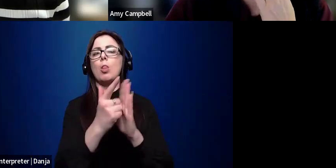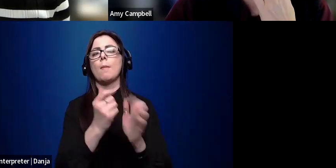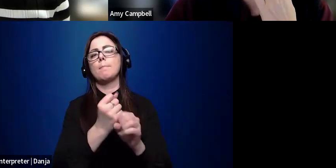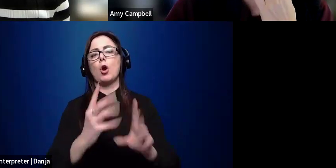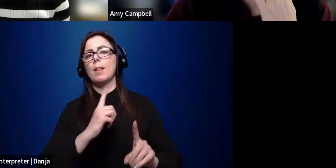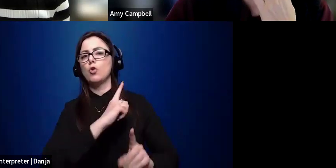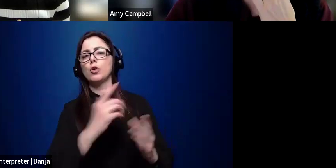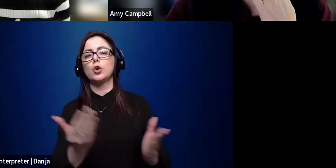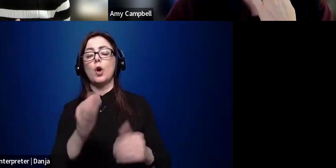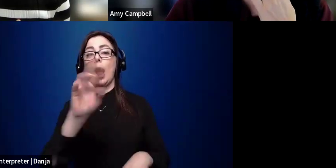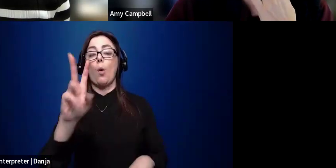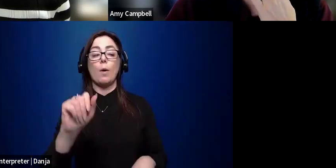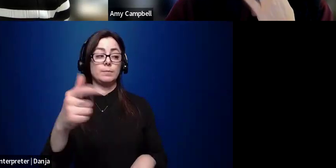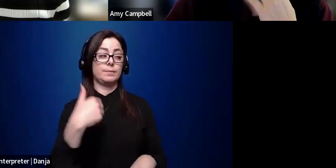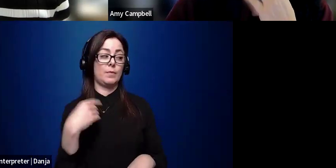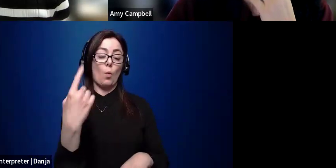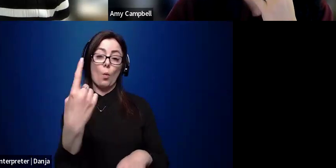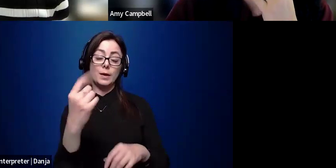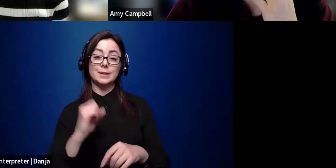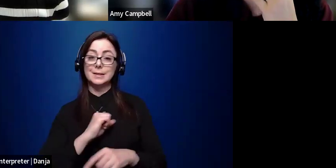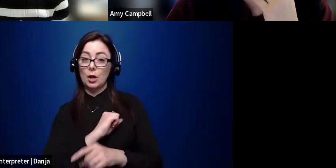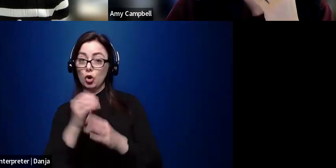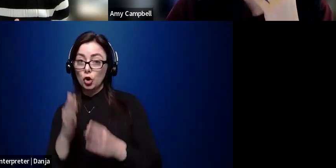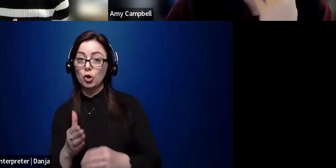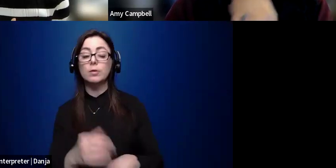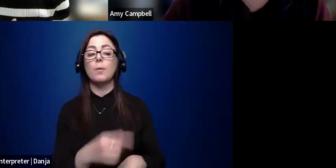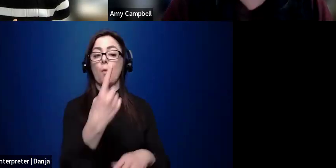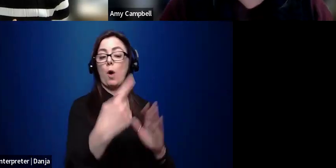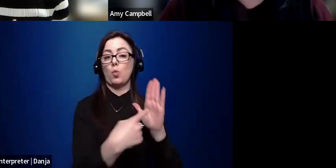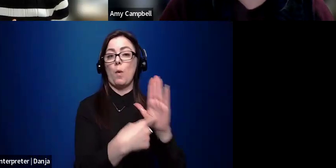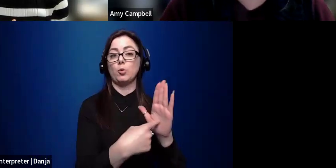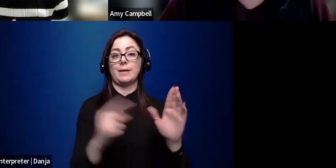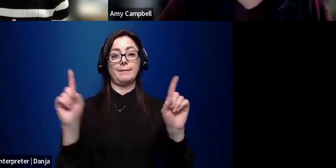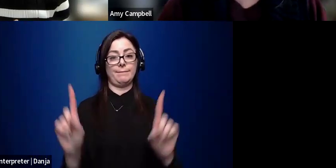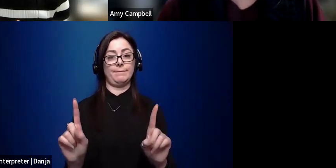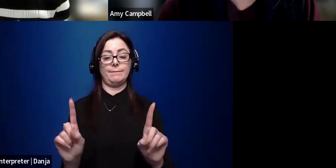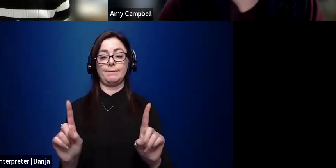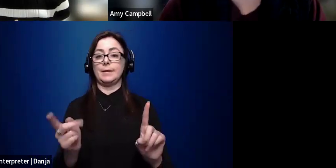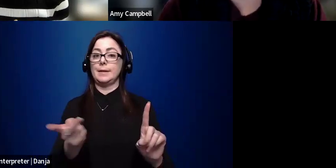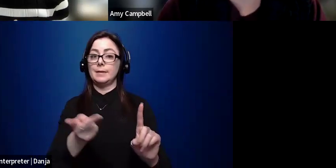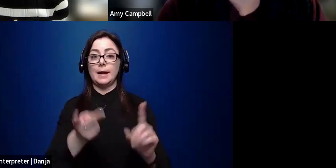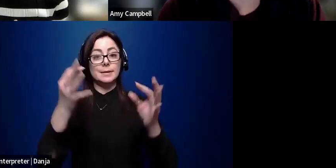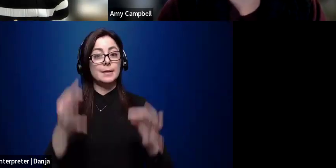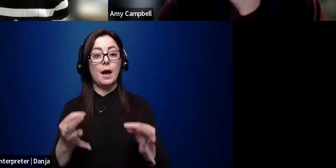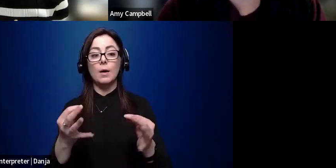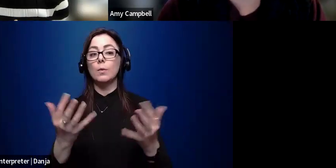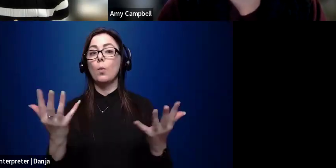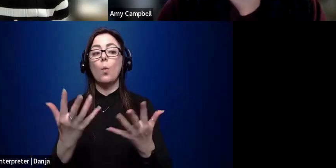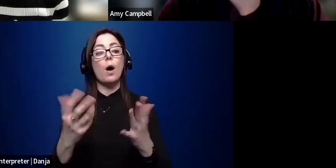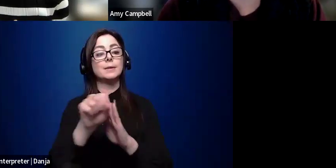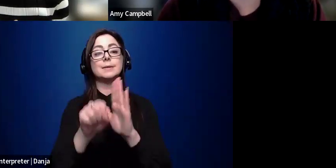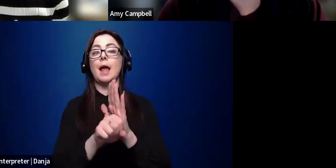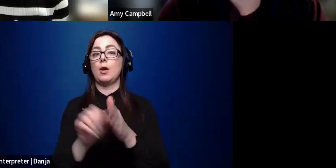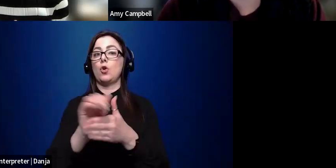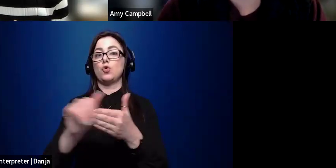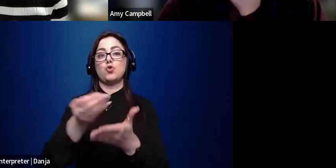have one senator and one representative. They decide what state dollars go into